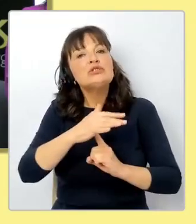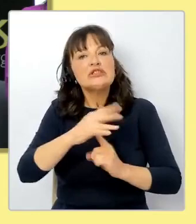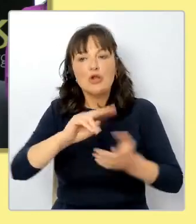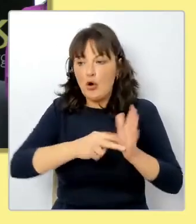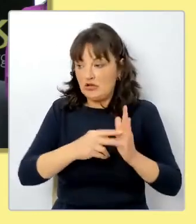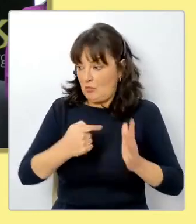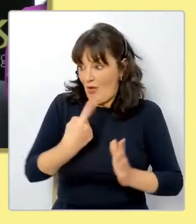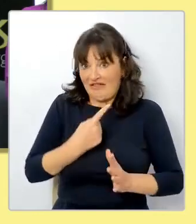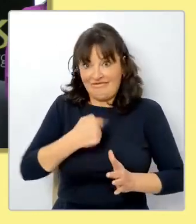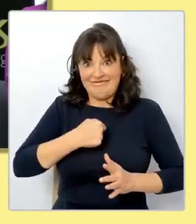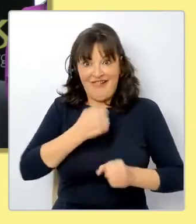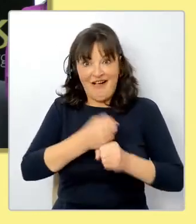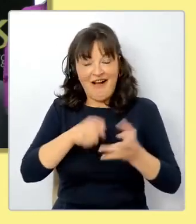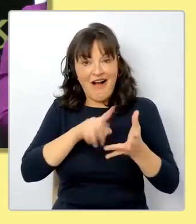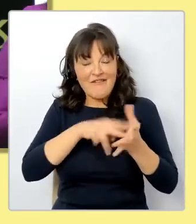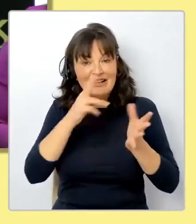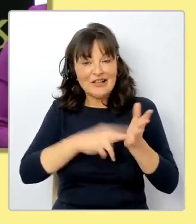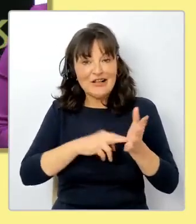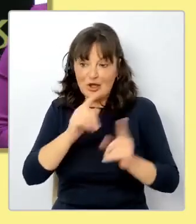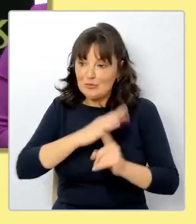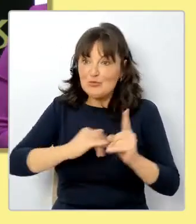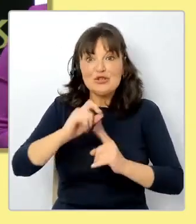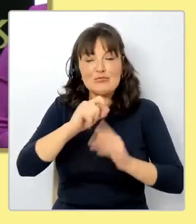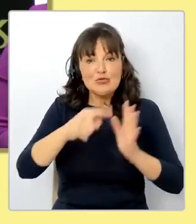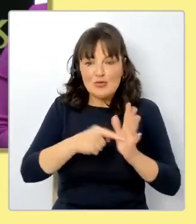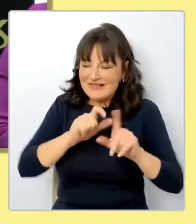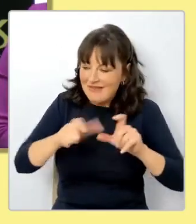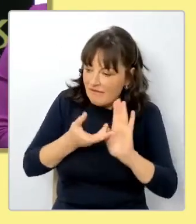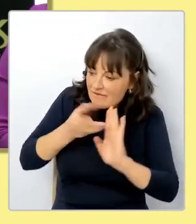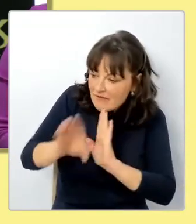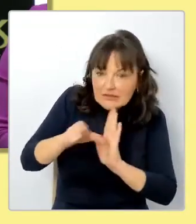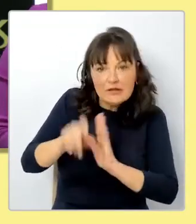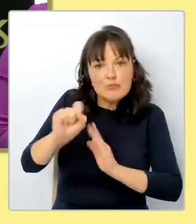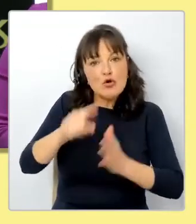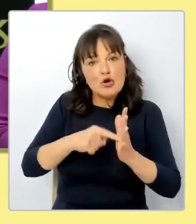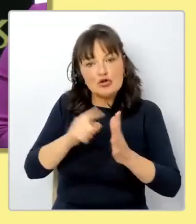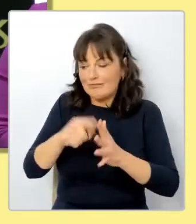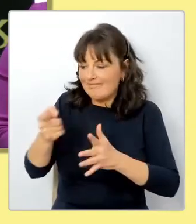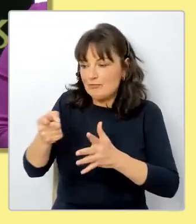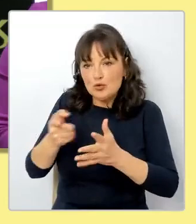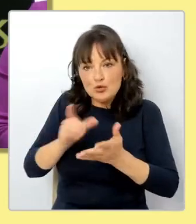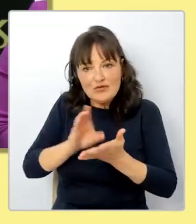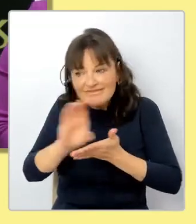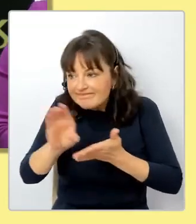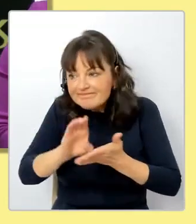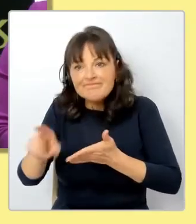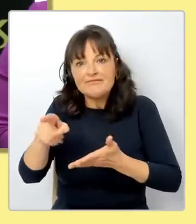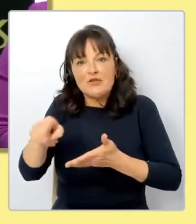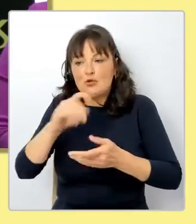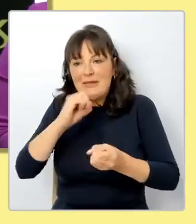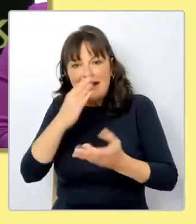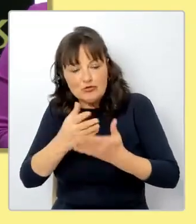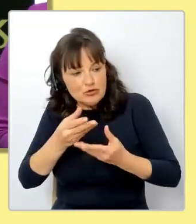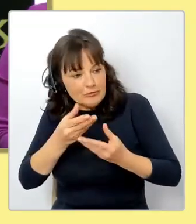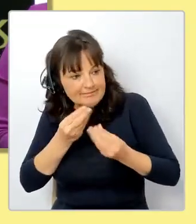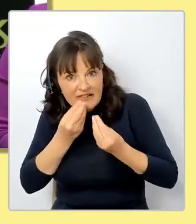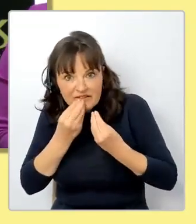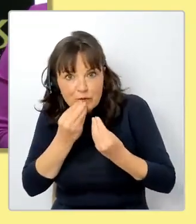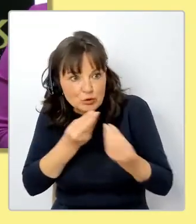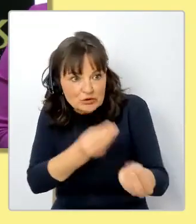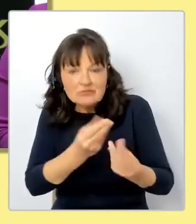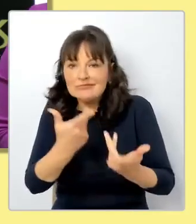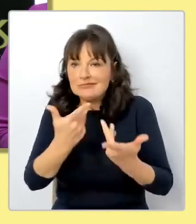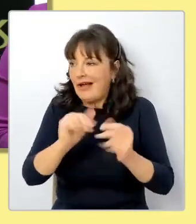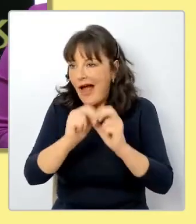we continue to fund those organisations that are working with refugees to help them with food, to help them with housing, to help them with school and education. So